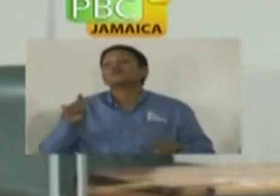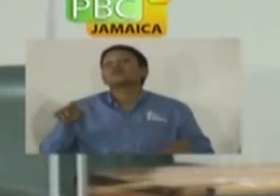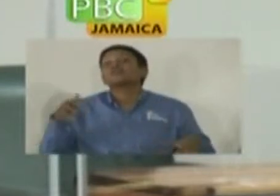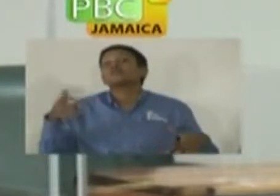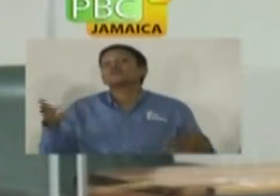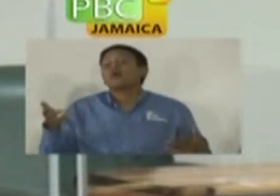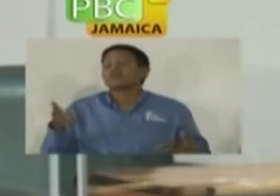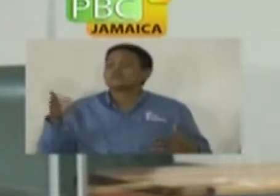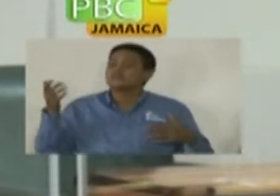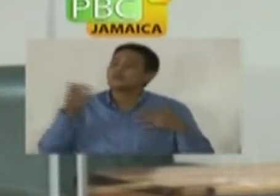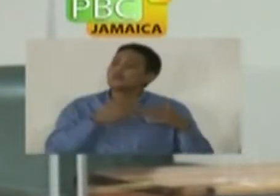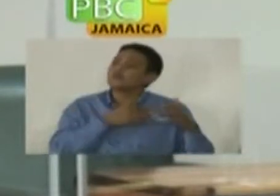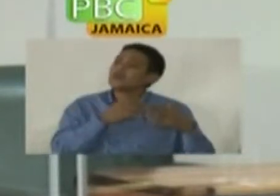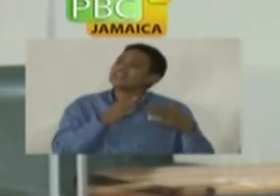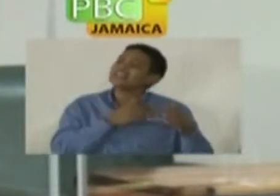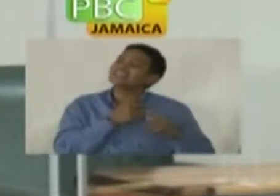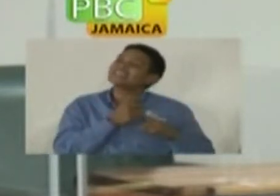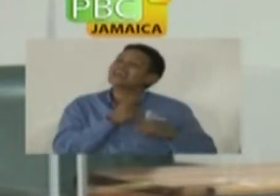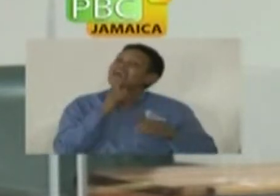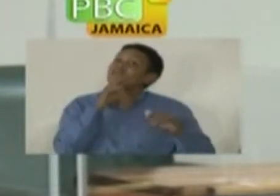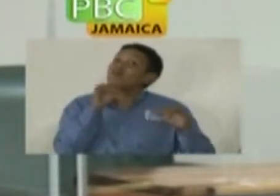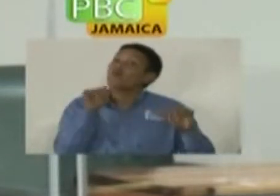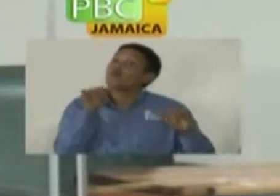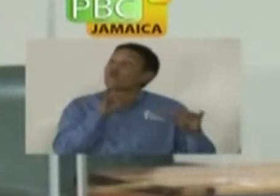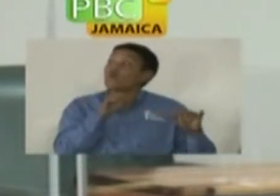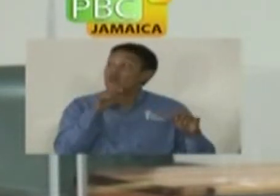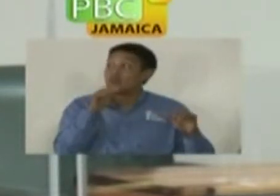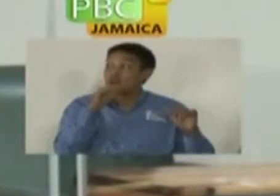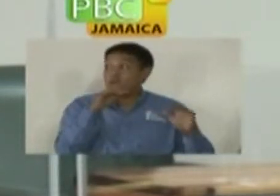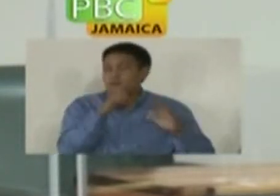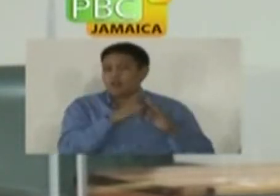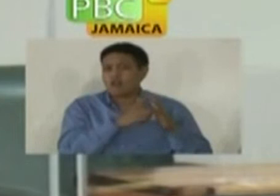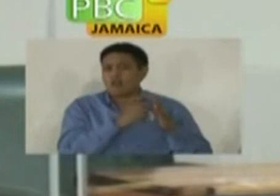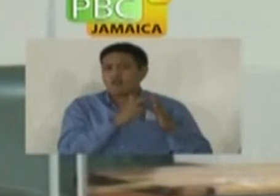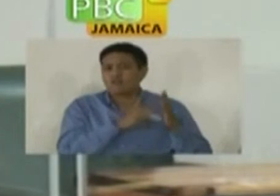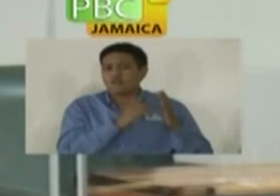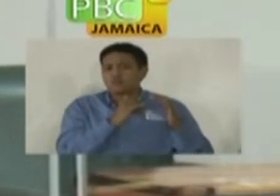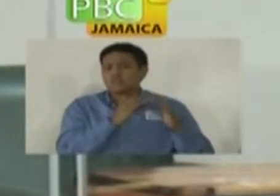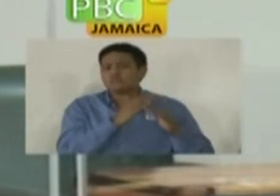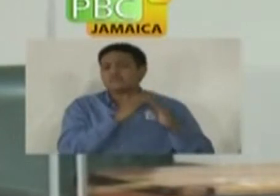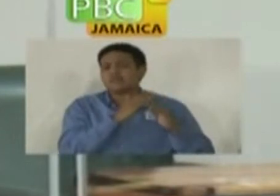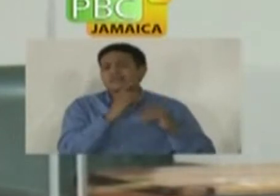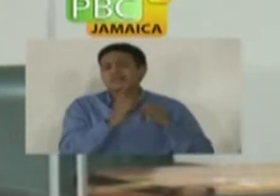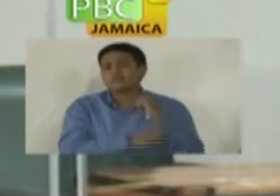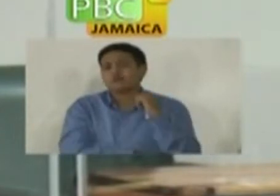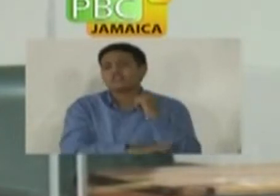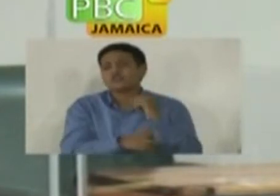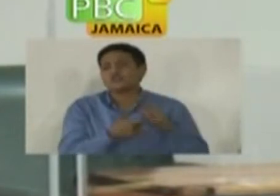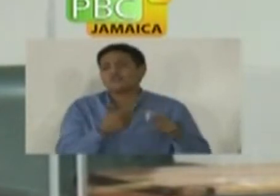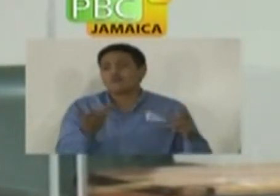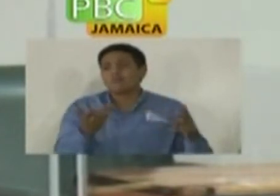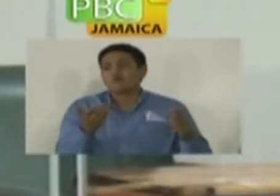therefore whether the old common law rule, which prevented prosecution from